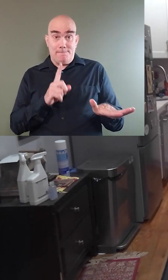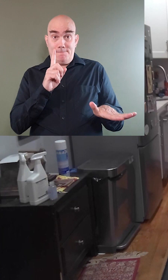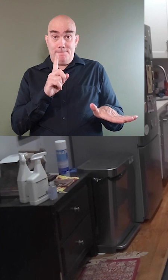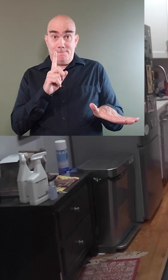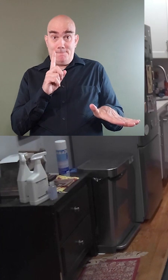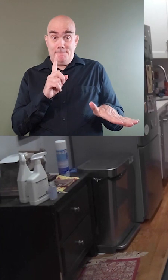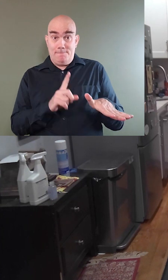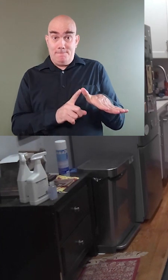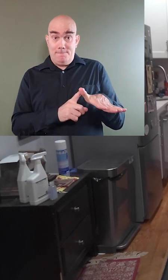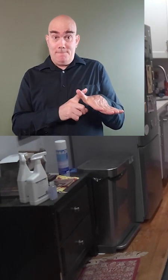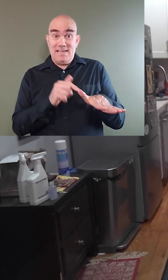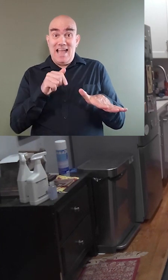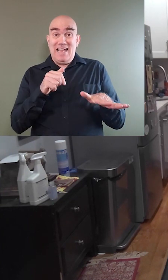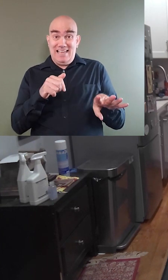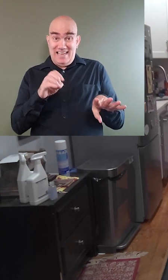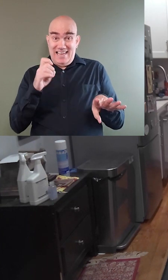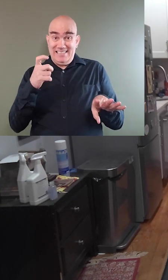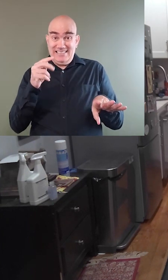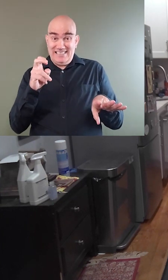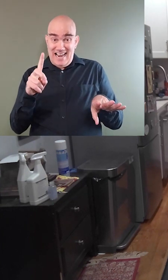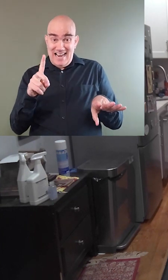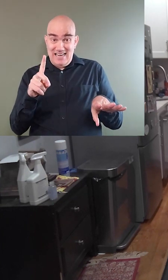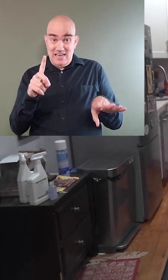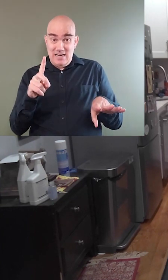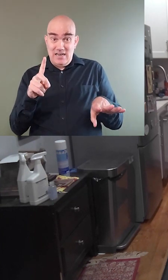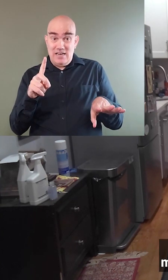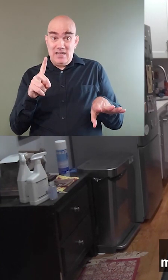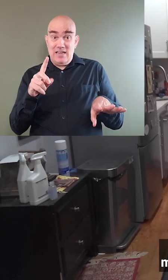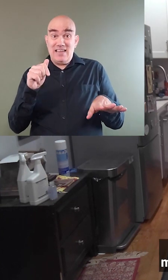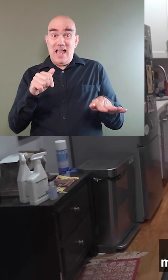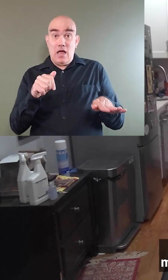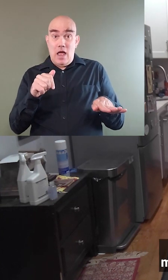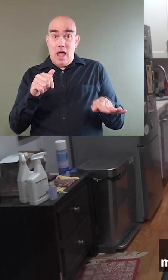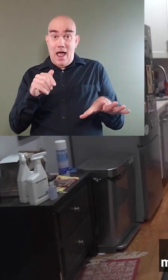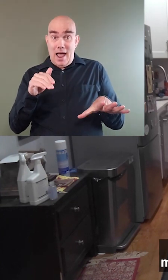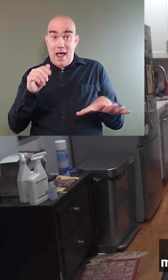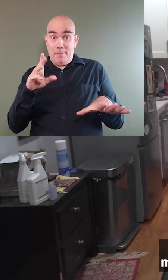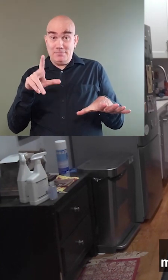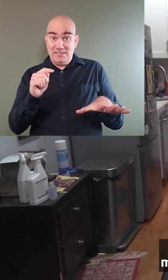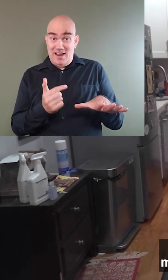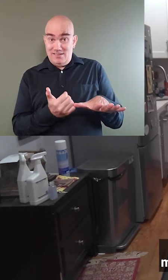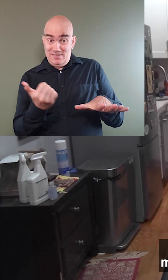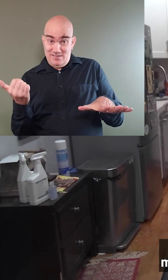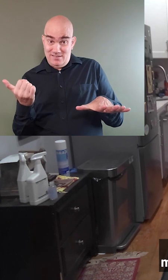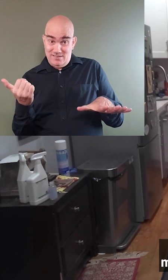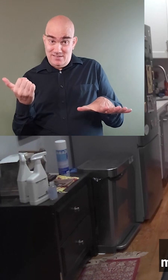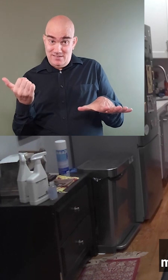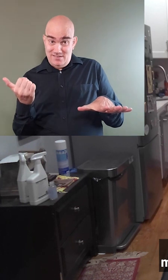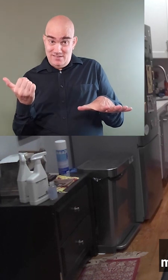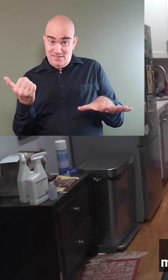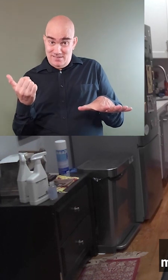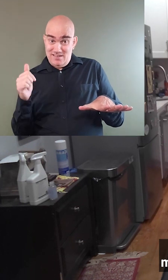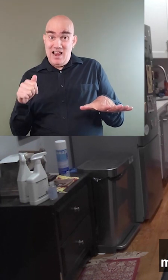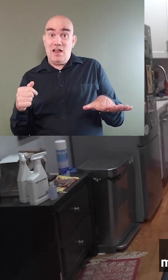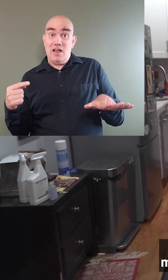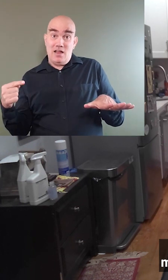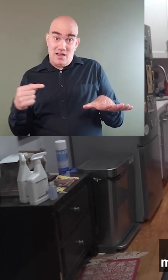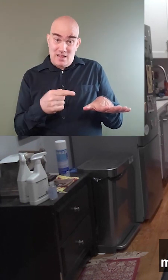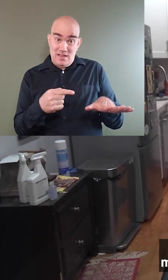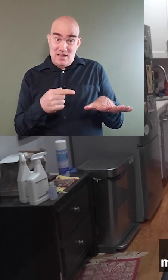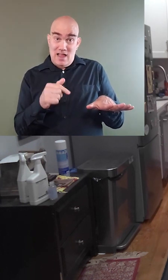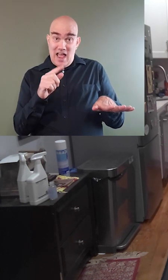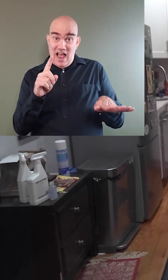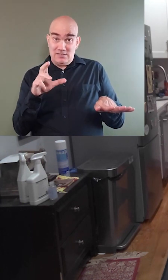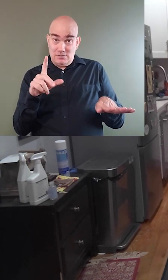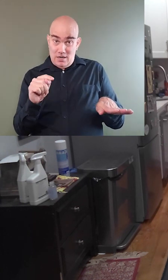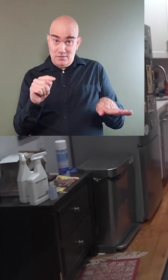It can come upwards. It can extend. It can go downward. It can abduct. It can move away from my